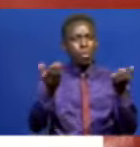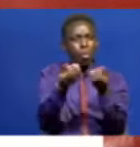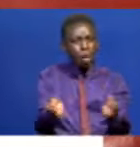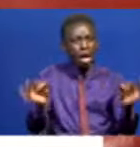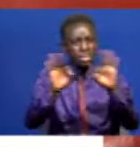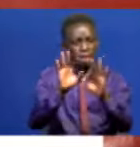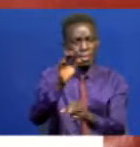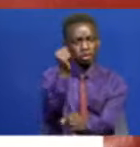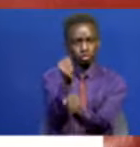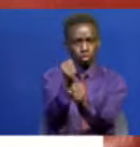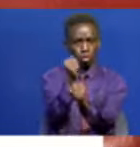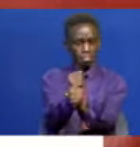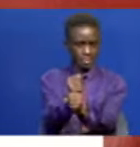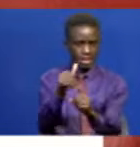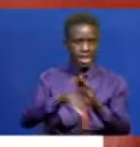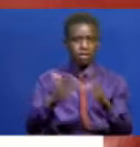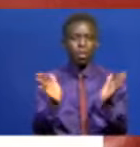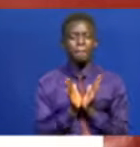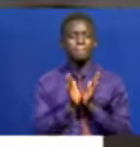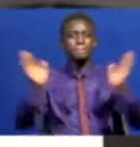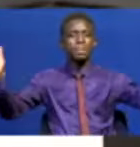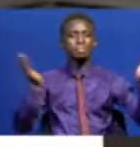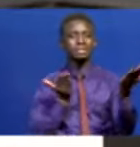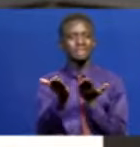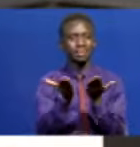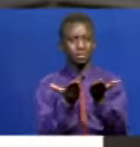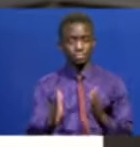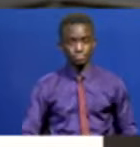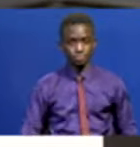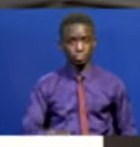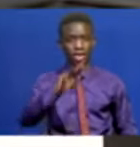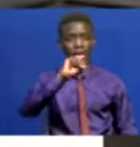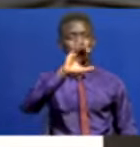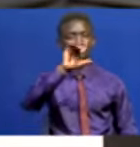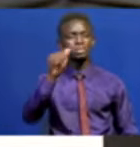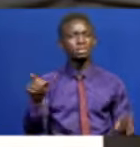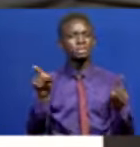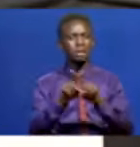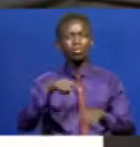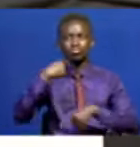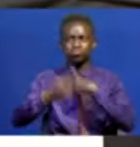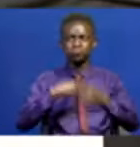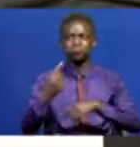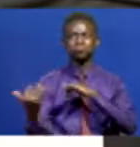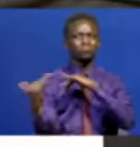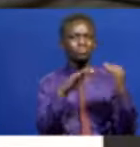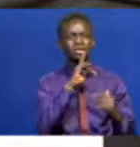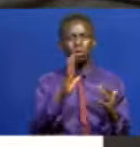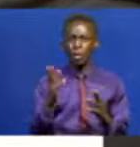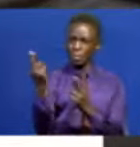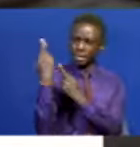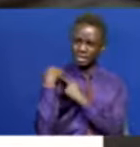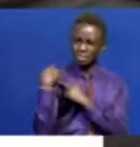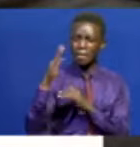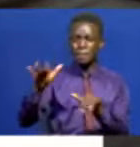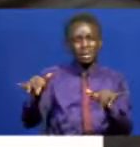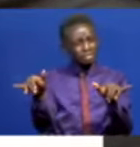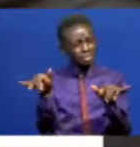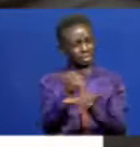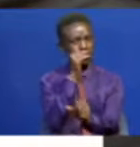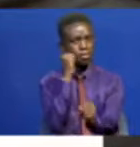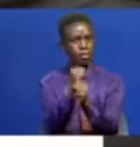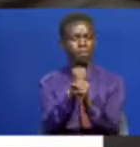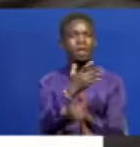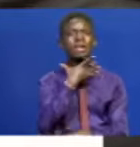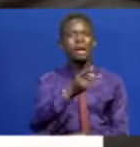of jobs in the public service. The MCAs, however, argued that their responsibilities are similar to those of members of parliament